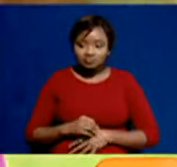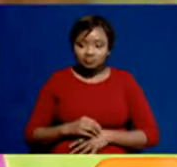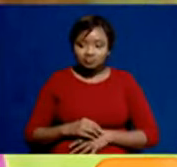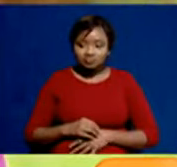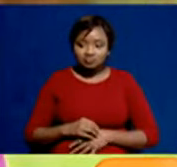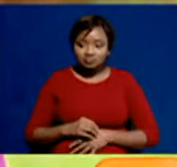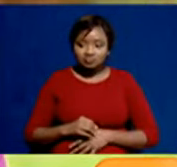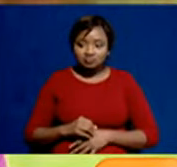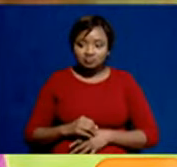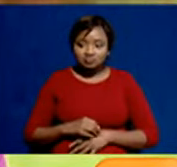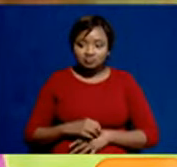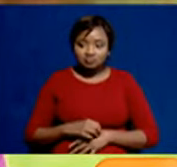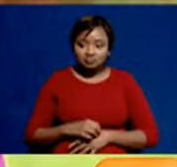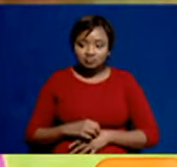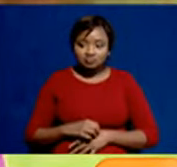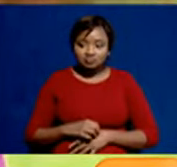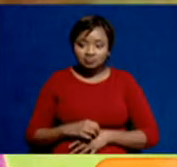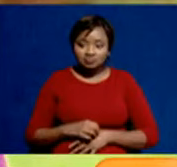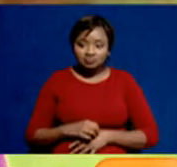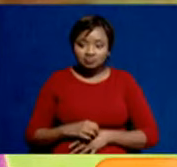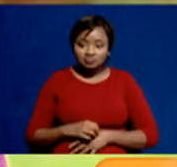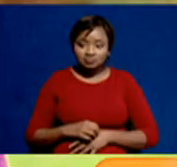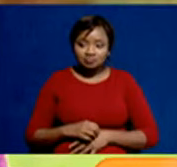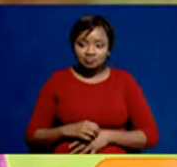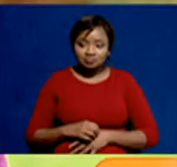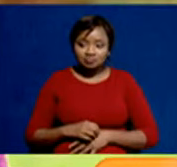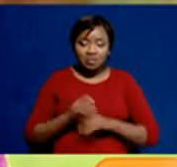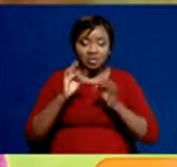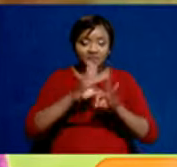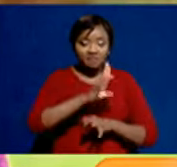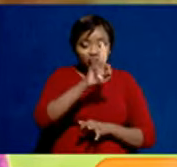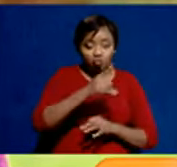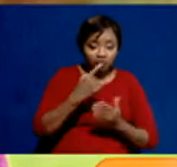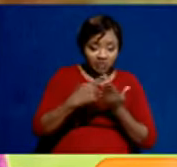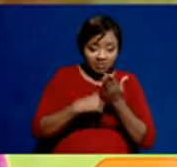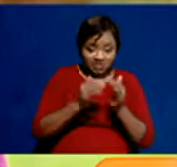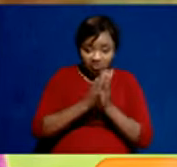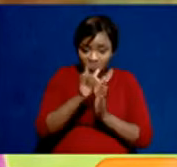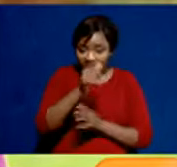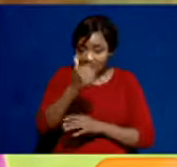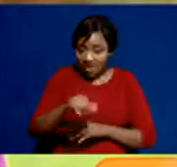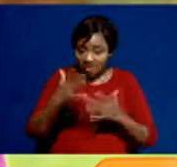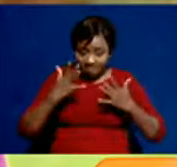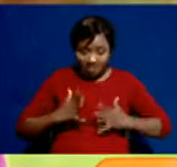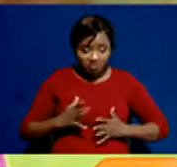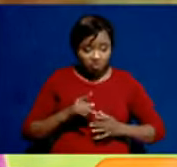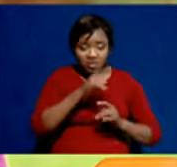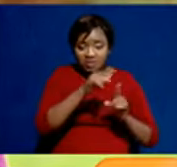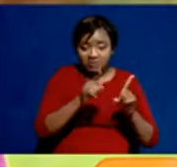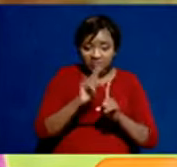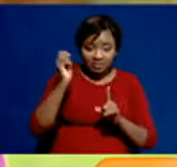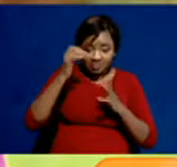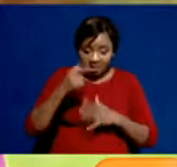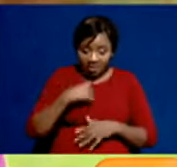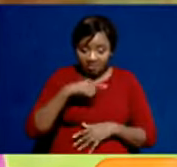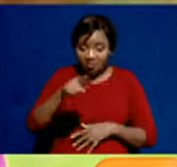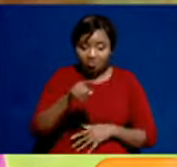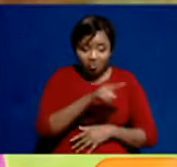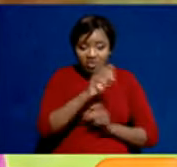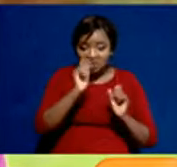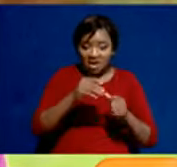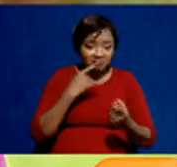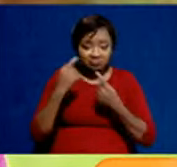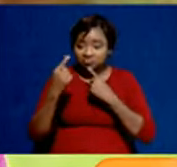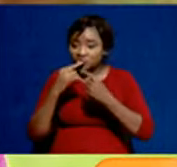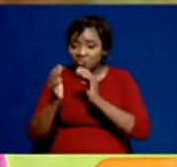answered you. You say it's a And rumor. If he has talked to anyone, he is a Kenyan like you and me. Is there any law that bars him from